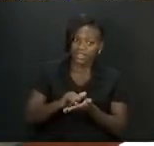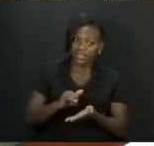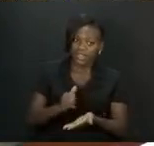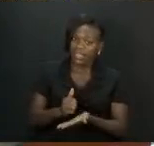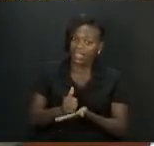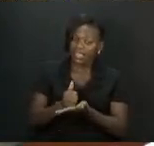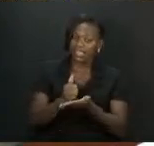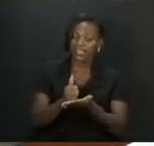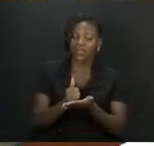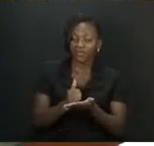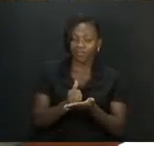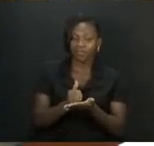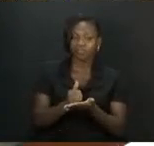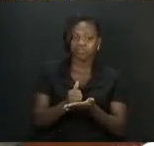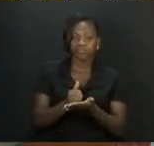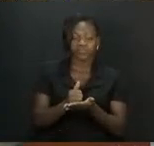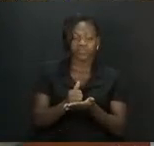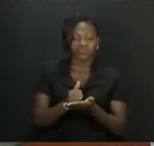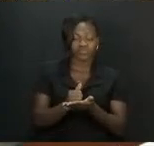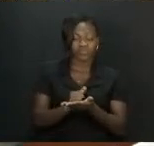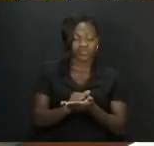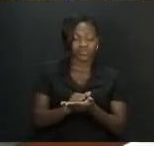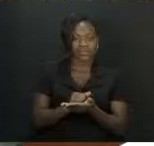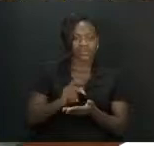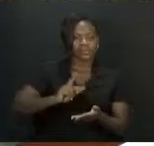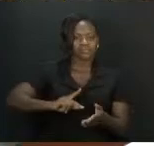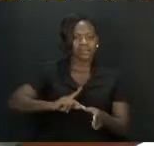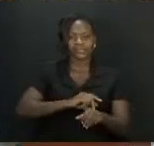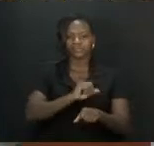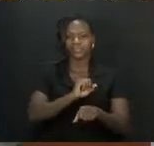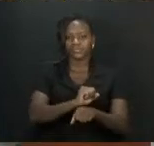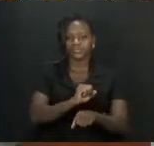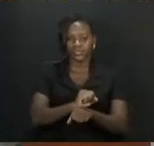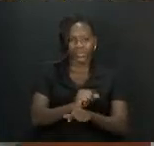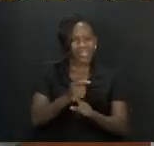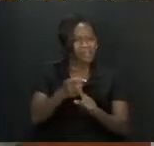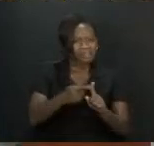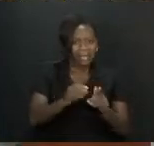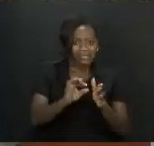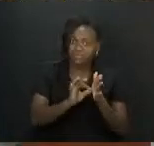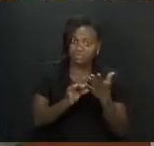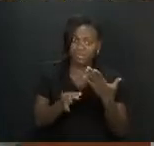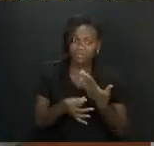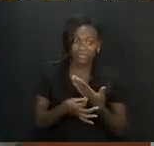parliament function with alacrity. This is just February, Mr. Speaker.